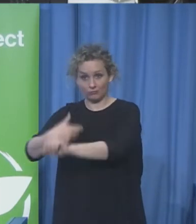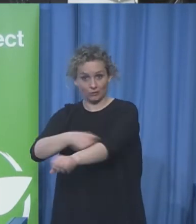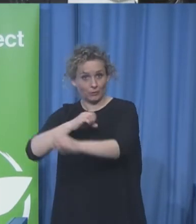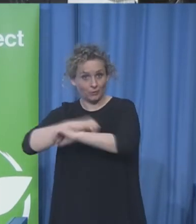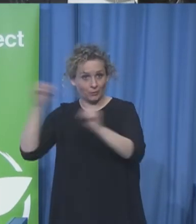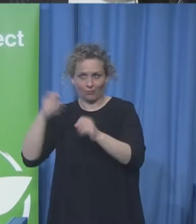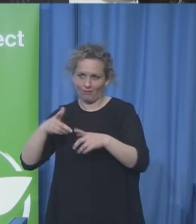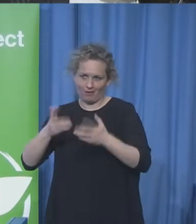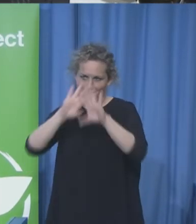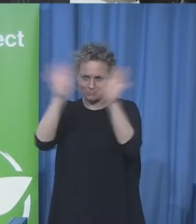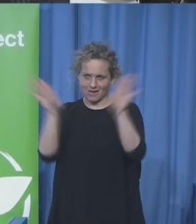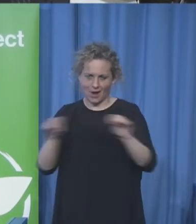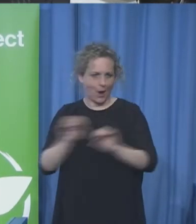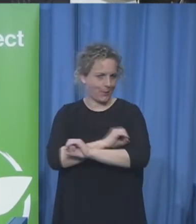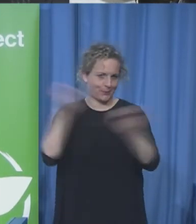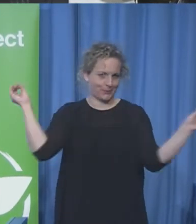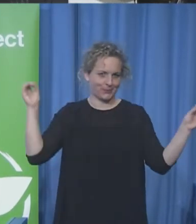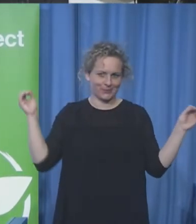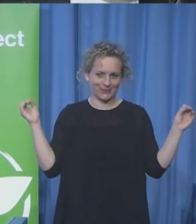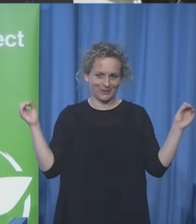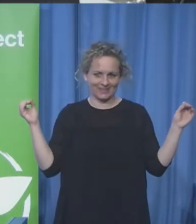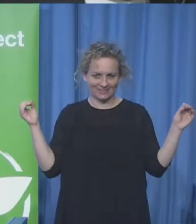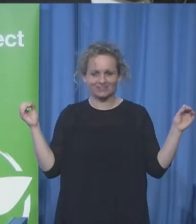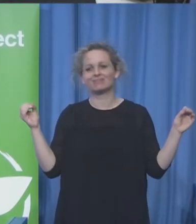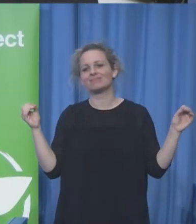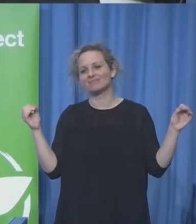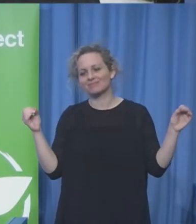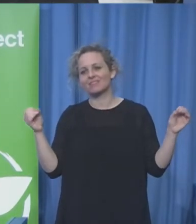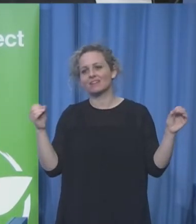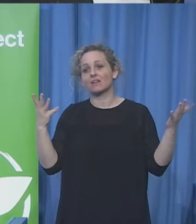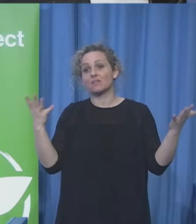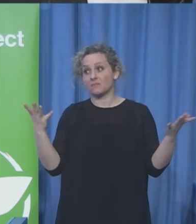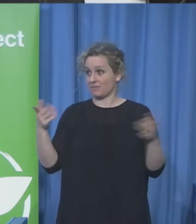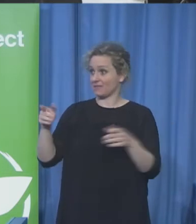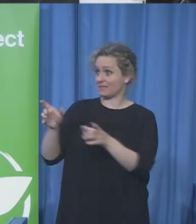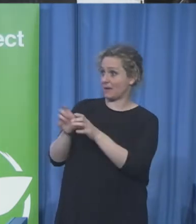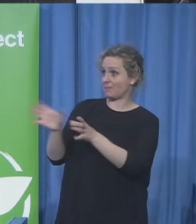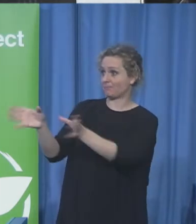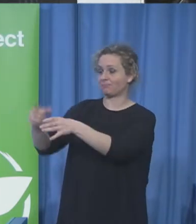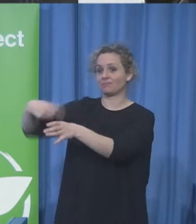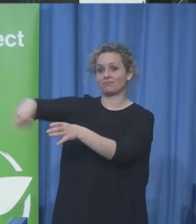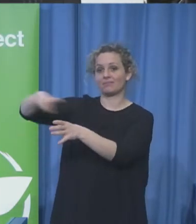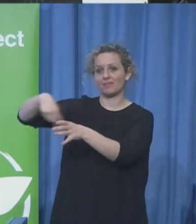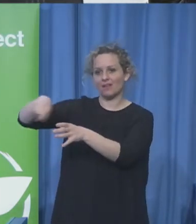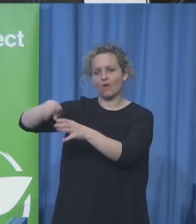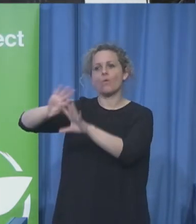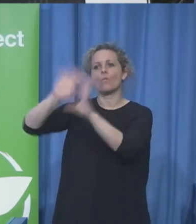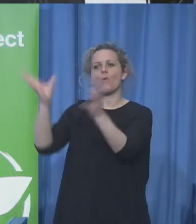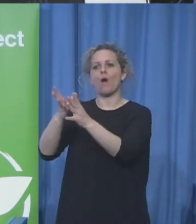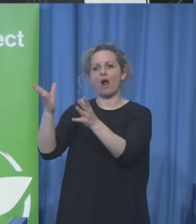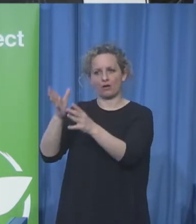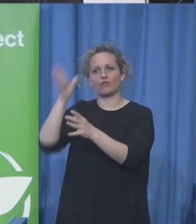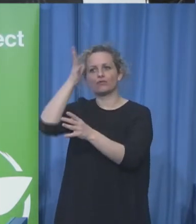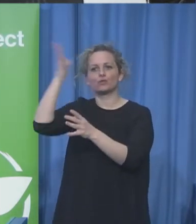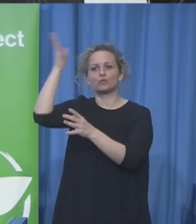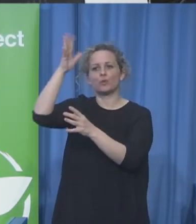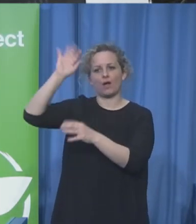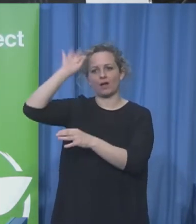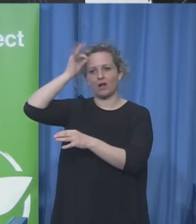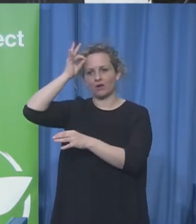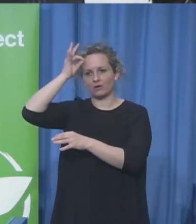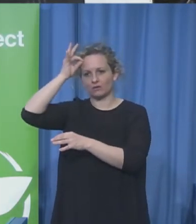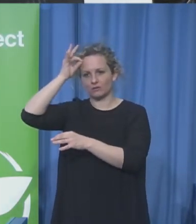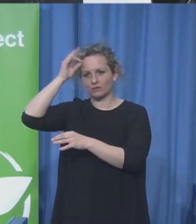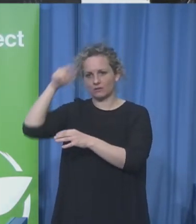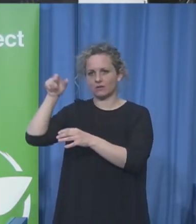World Future Council, I should like to mention in particular Caroline Wegner, Sima,